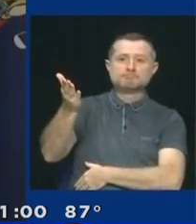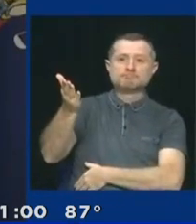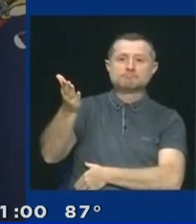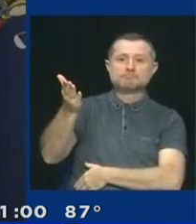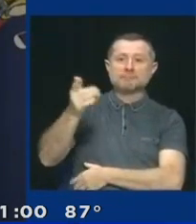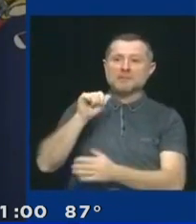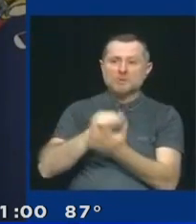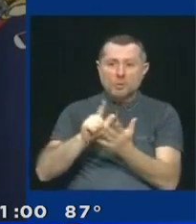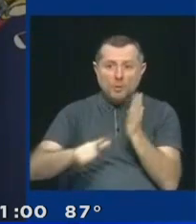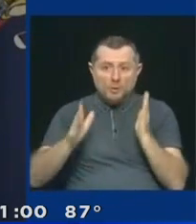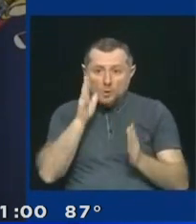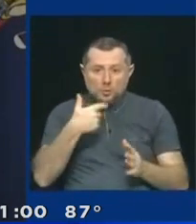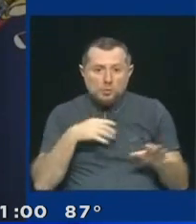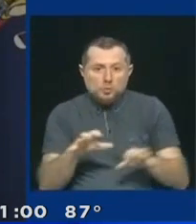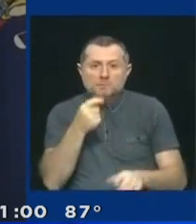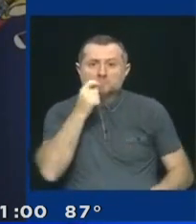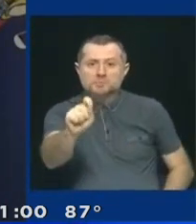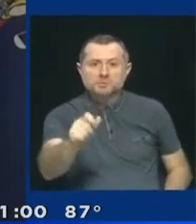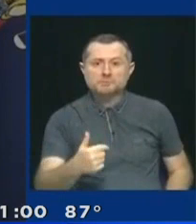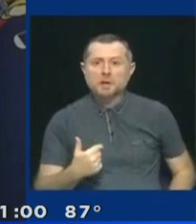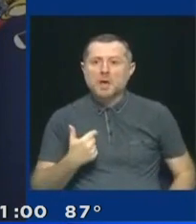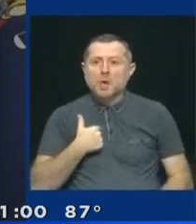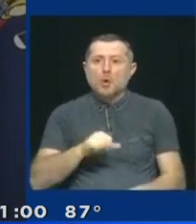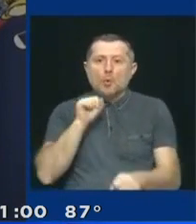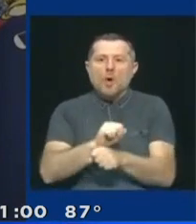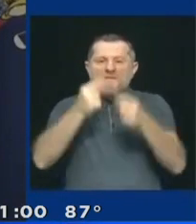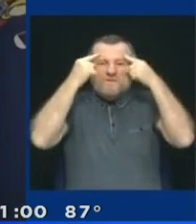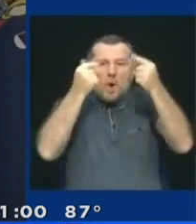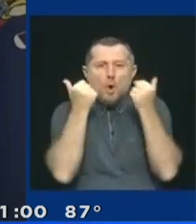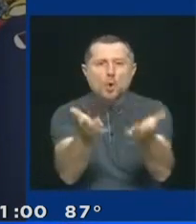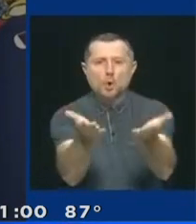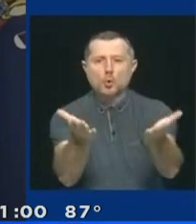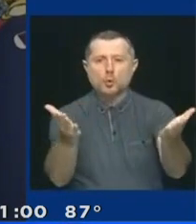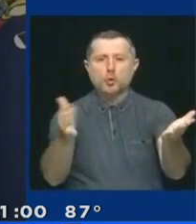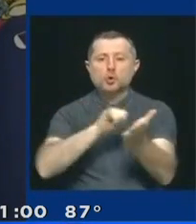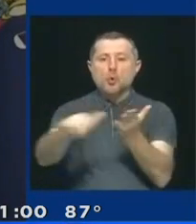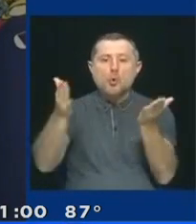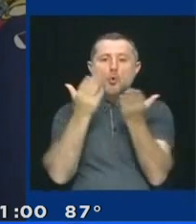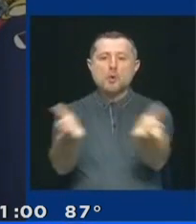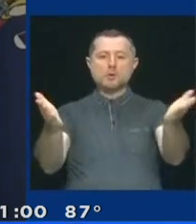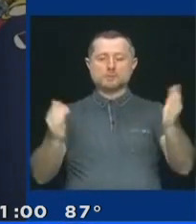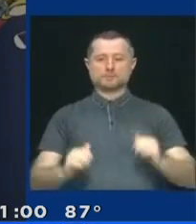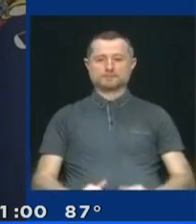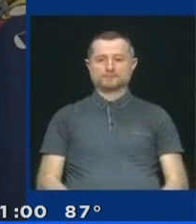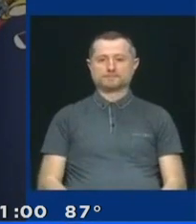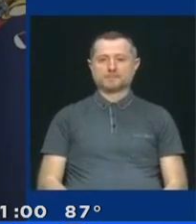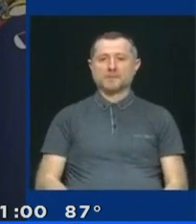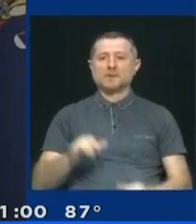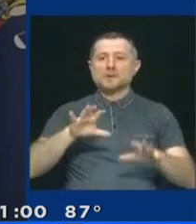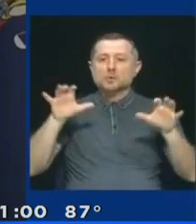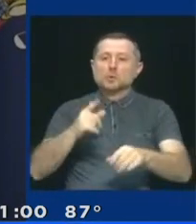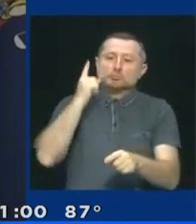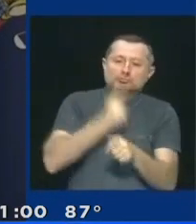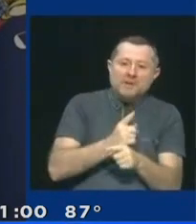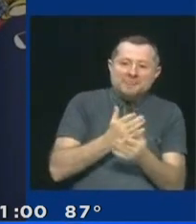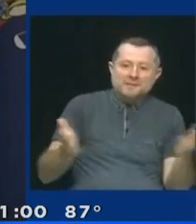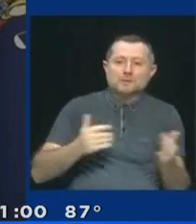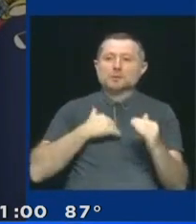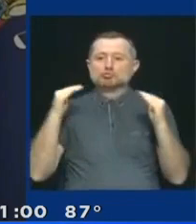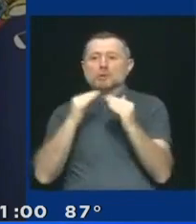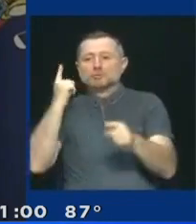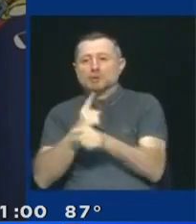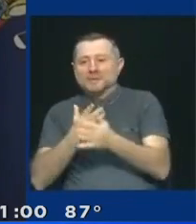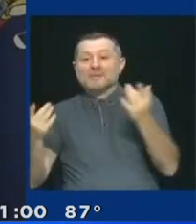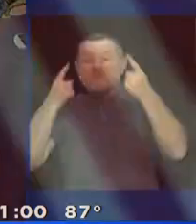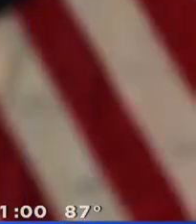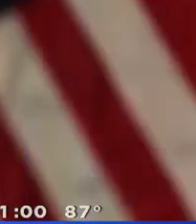because I work for you. And doing the right thing is doing the right thing for you.